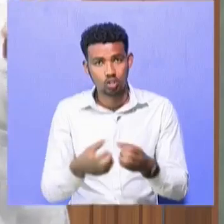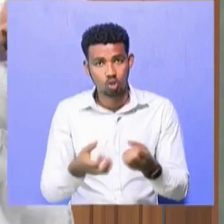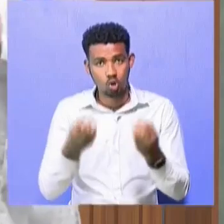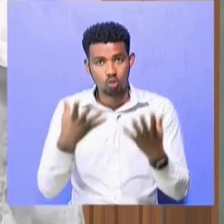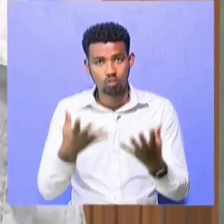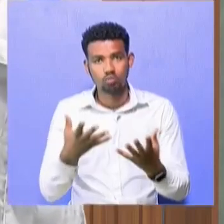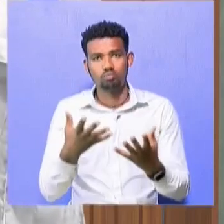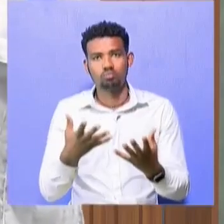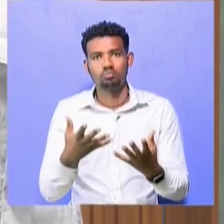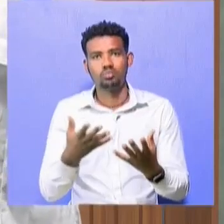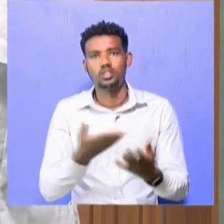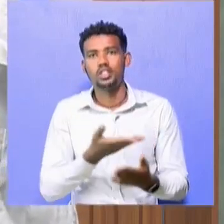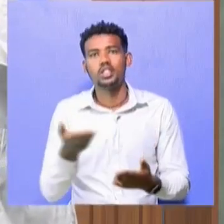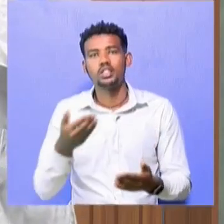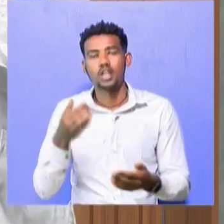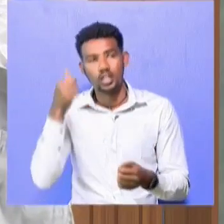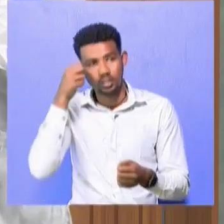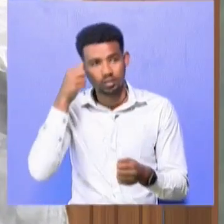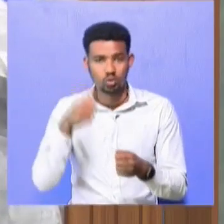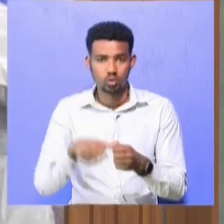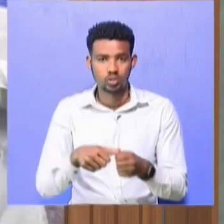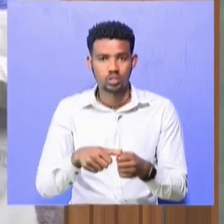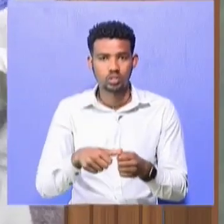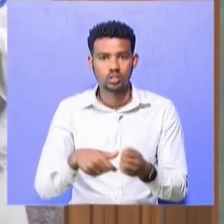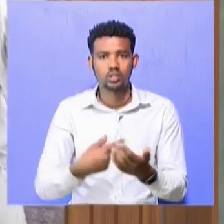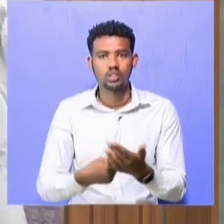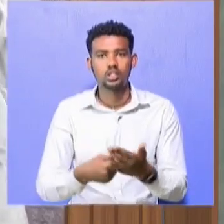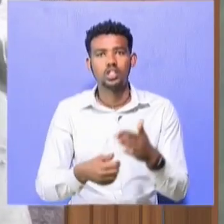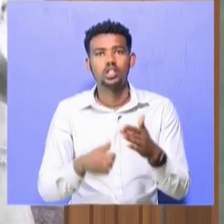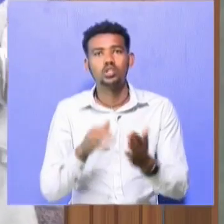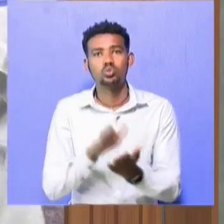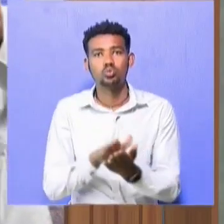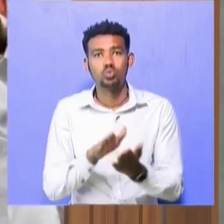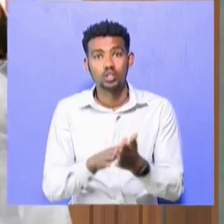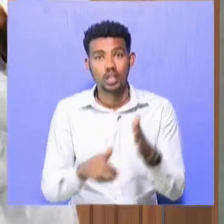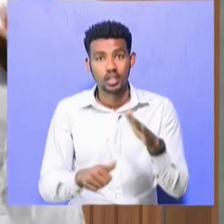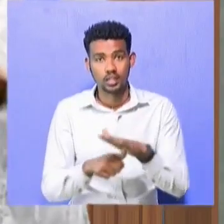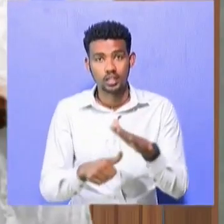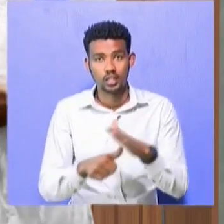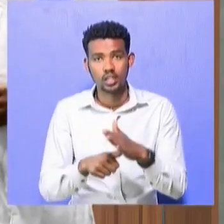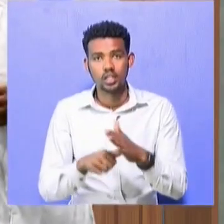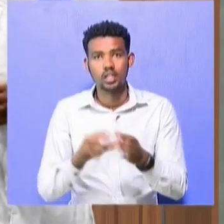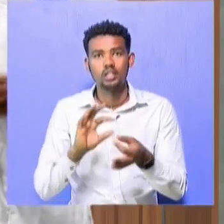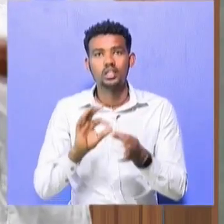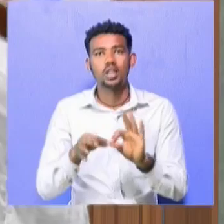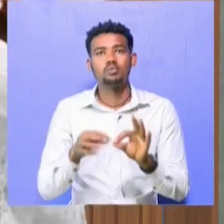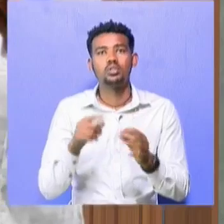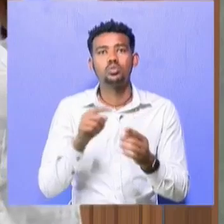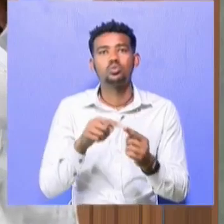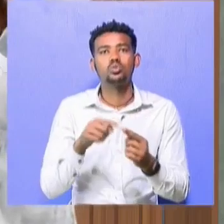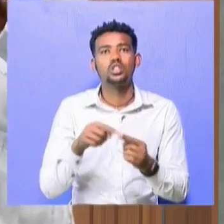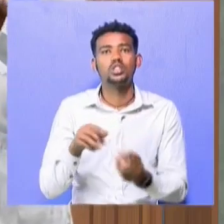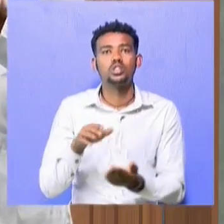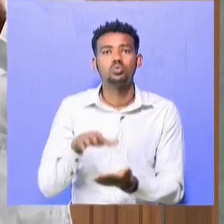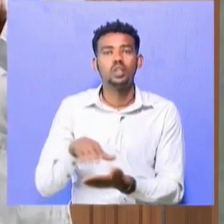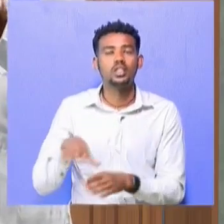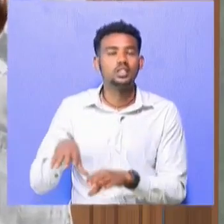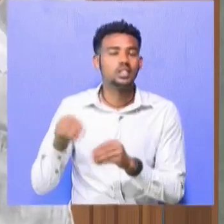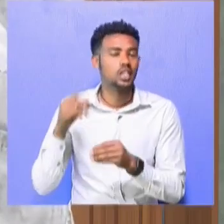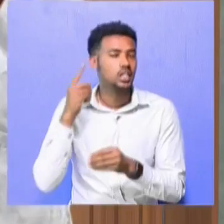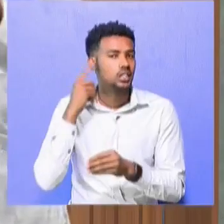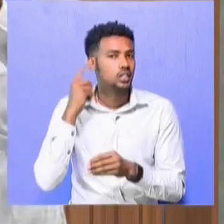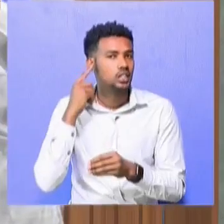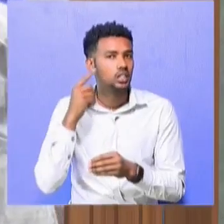in the notice. That is, a school director wants us to transmit to students how they are listening to